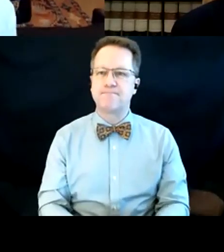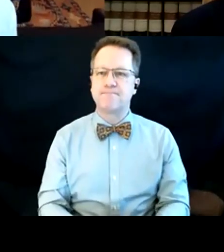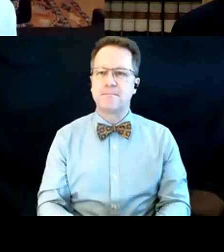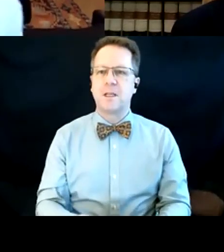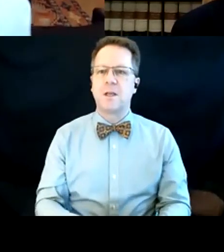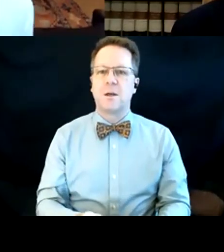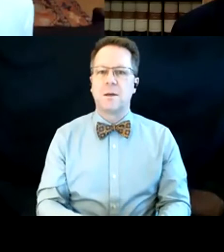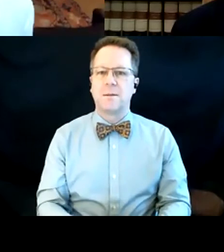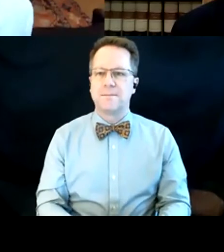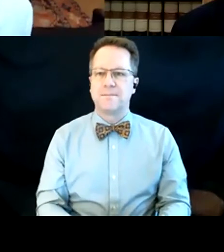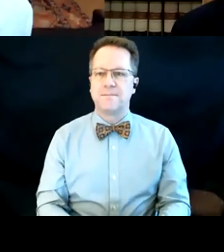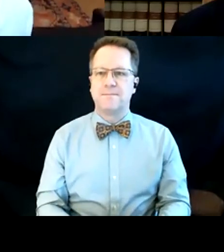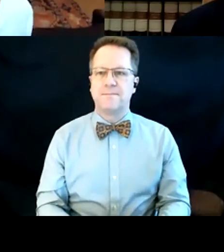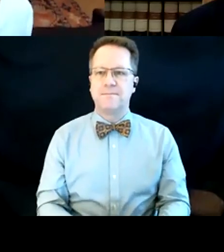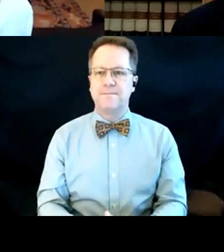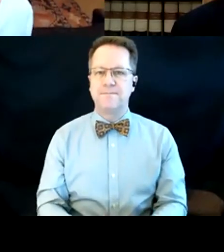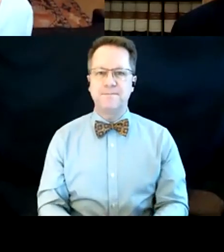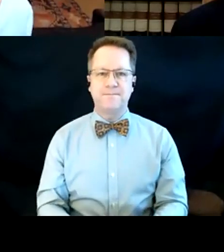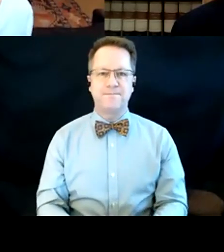You're on mute.